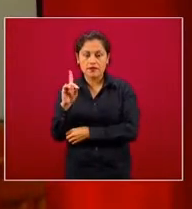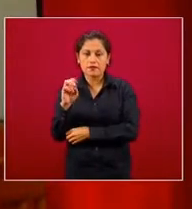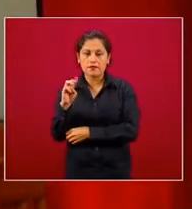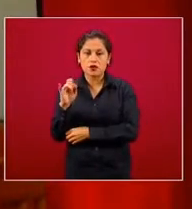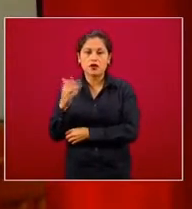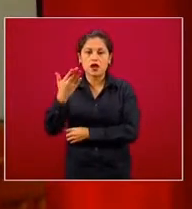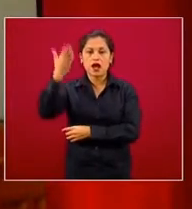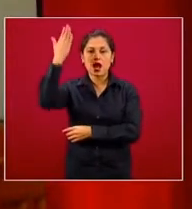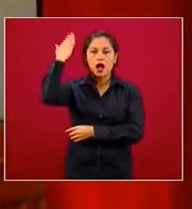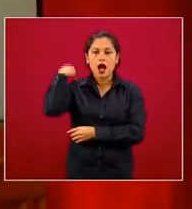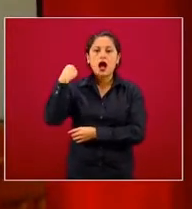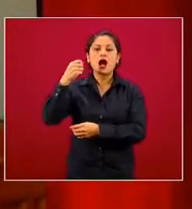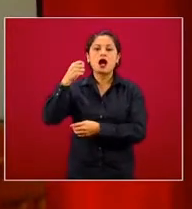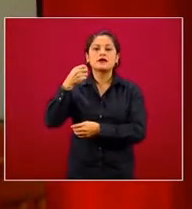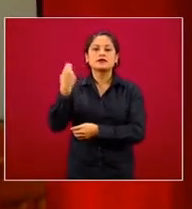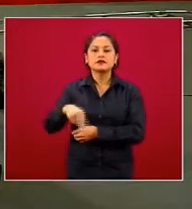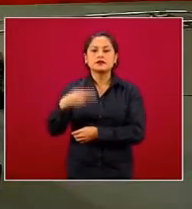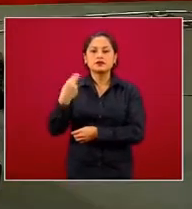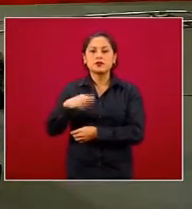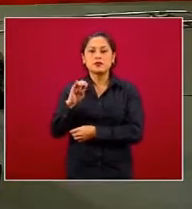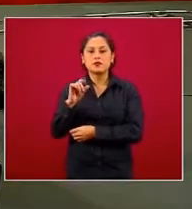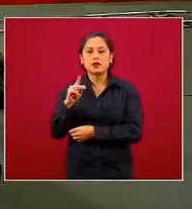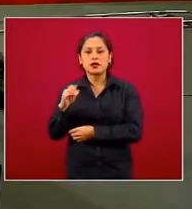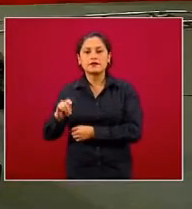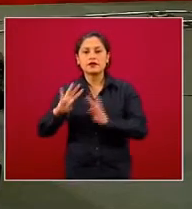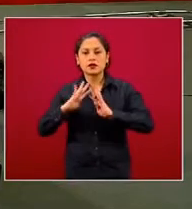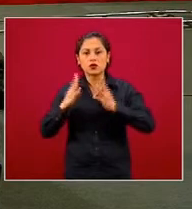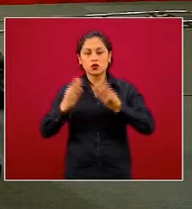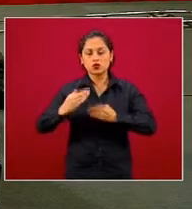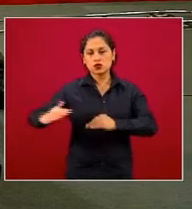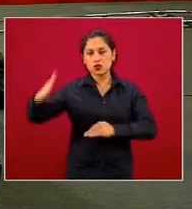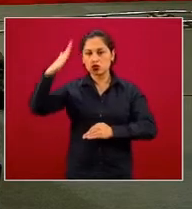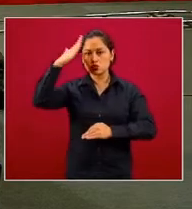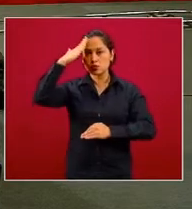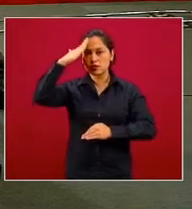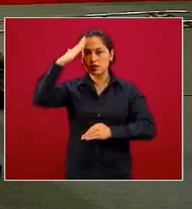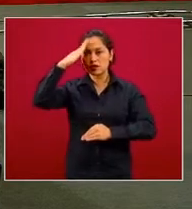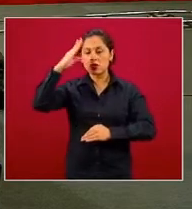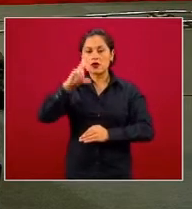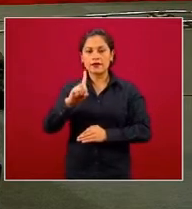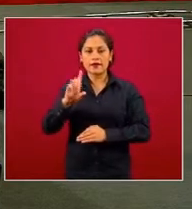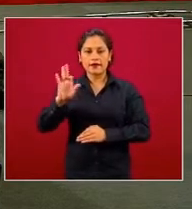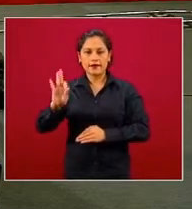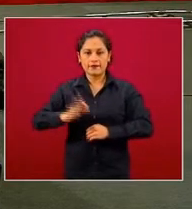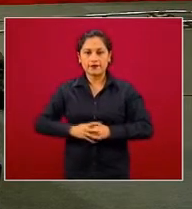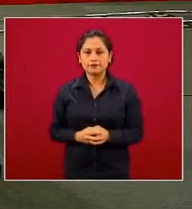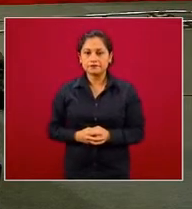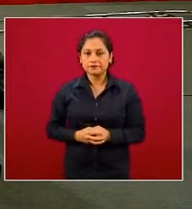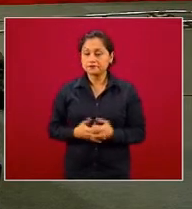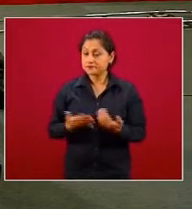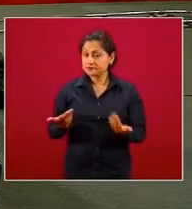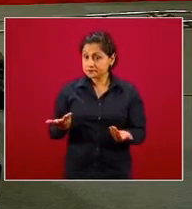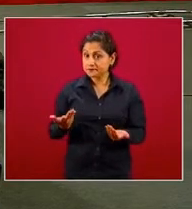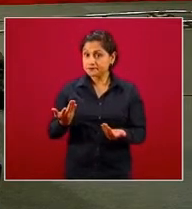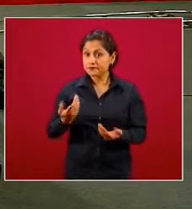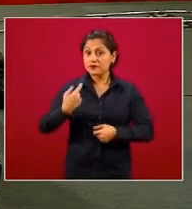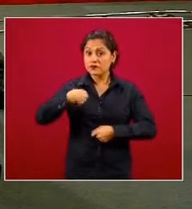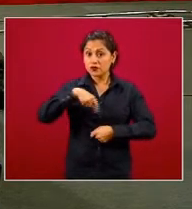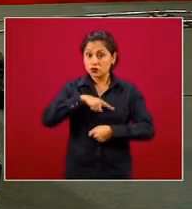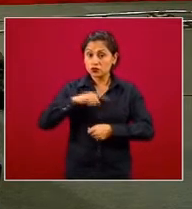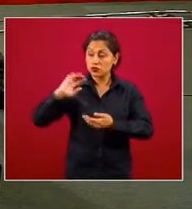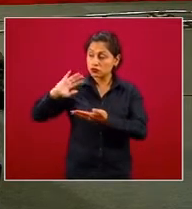name before. We've had constant evolution for our epidemiological monitoring.